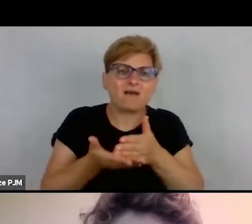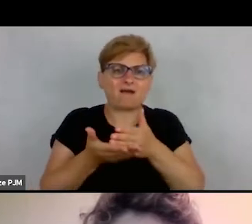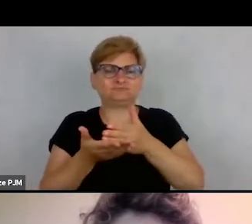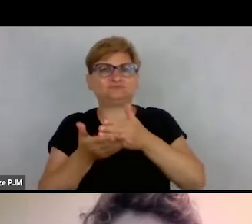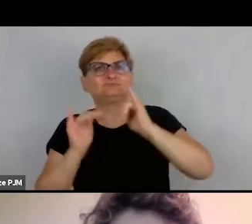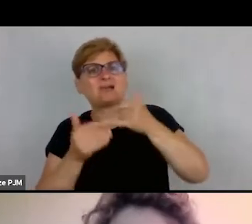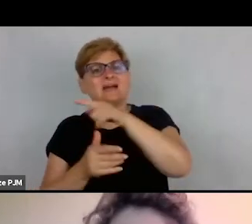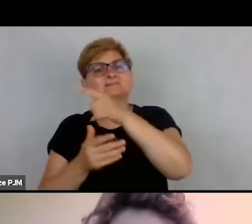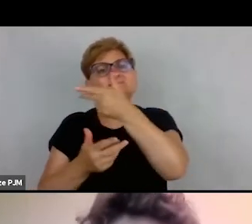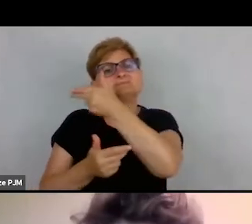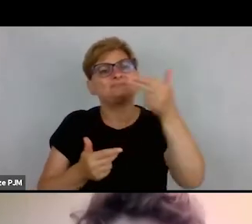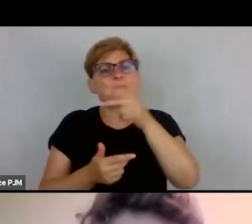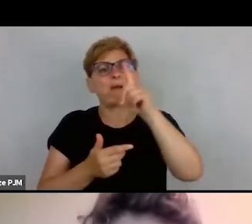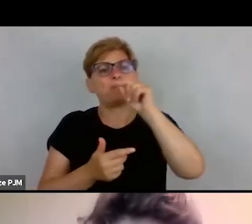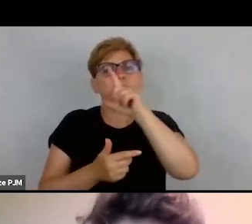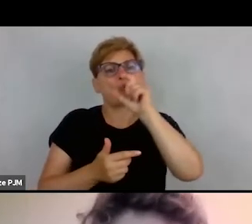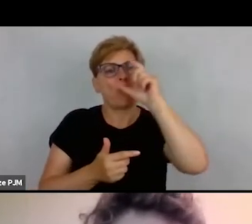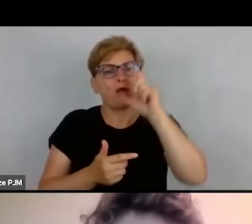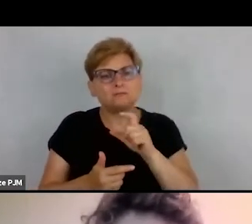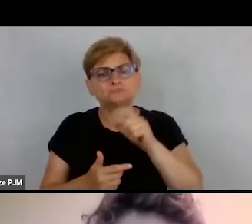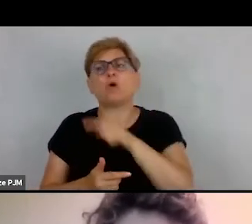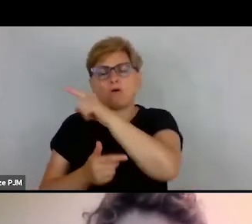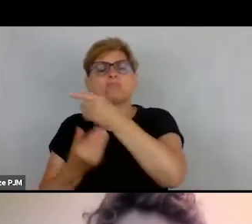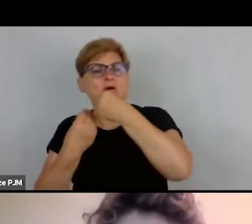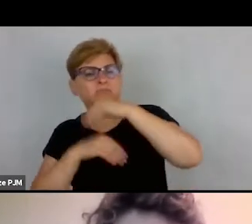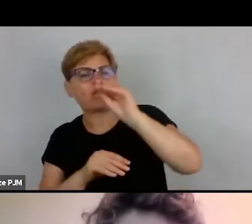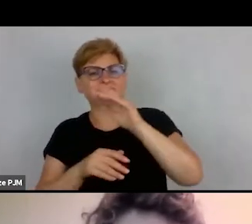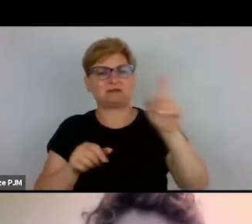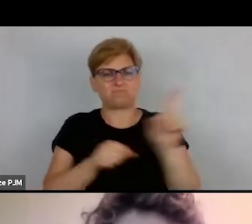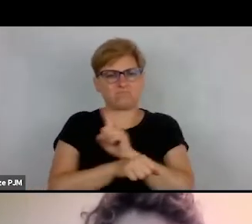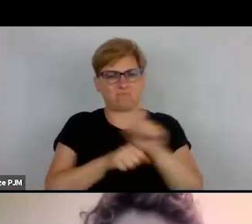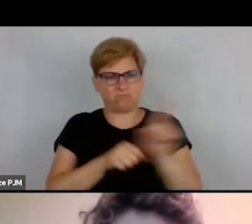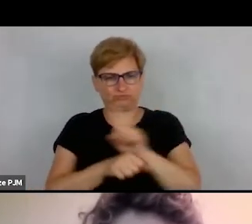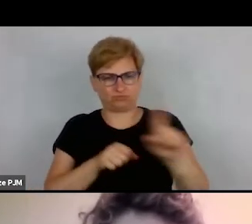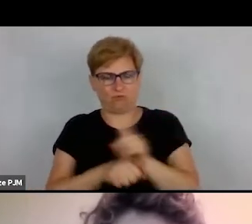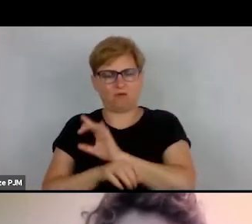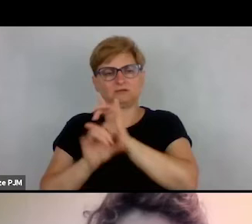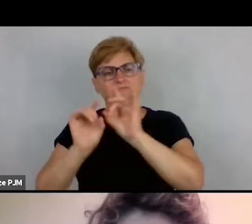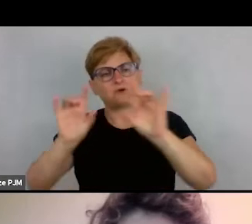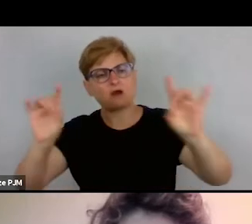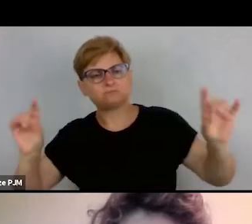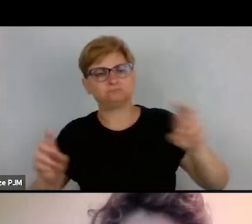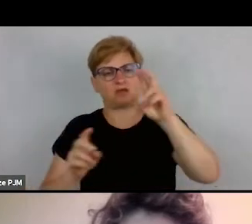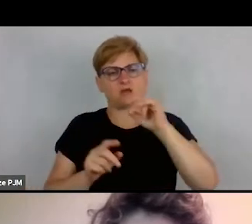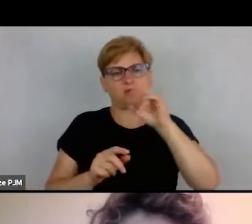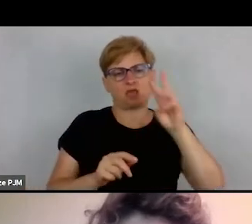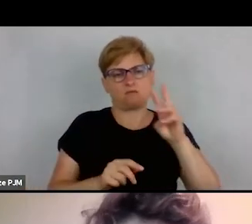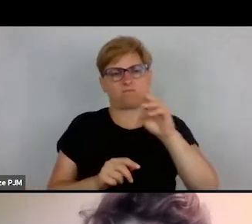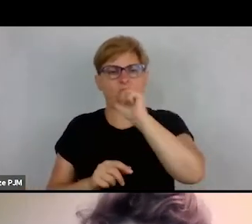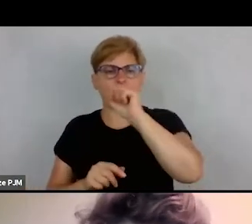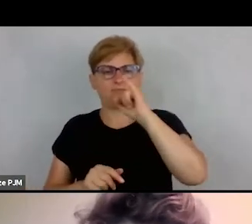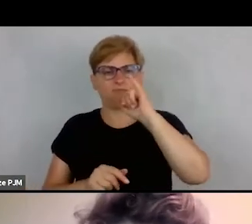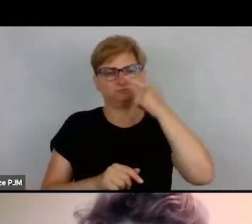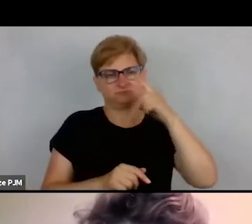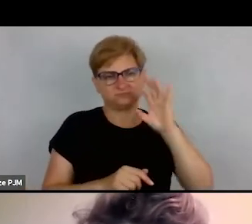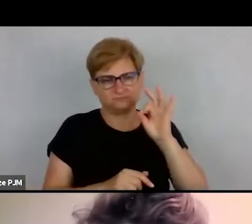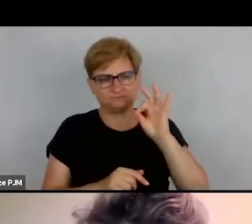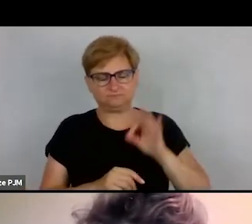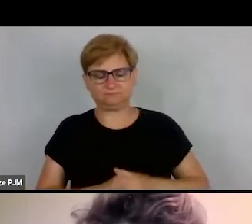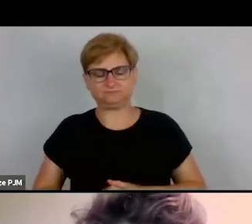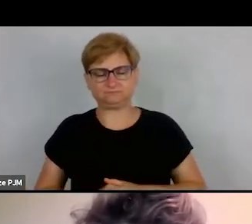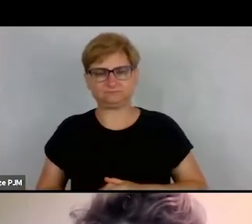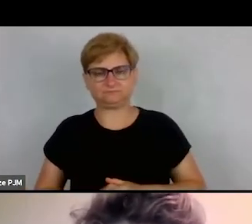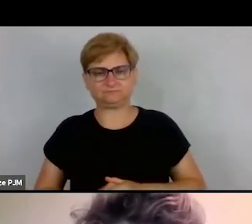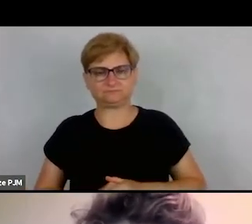and men's vulnerabilities to HIV. And so I worked doing that work for a handful of years, about 5 years.